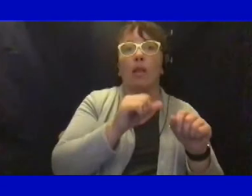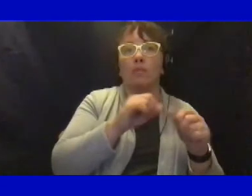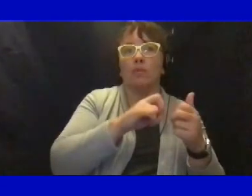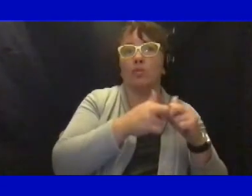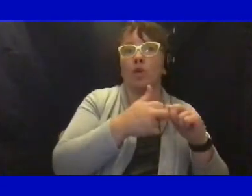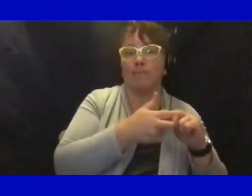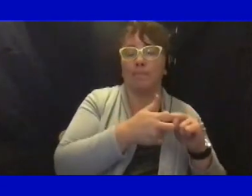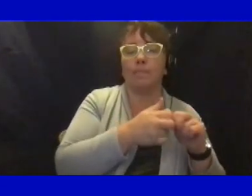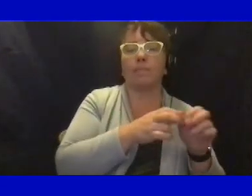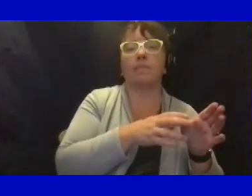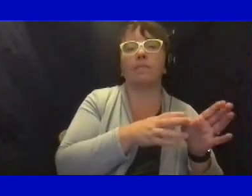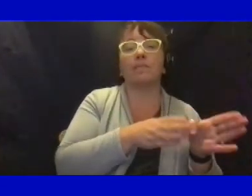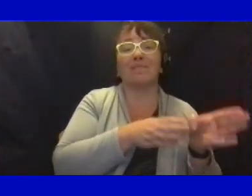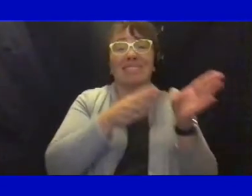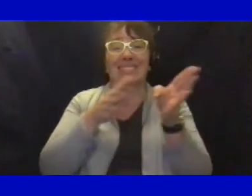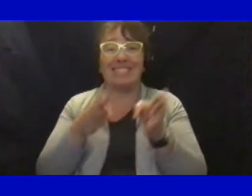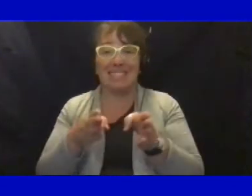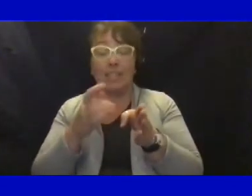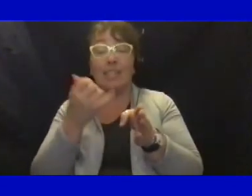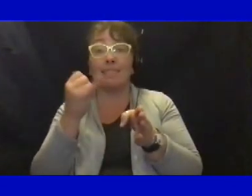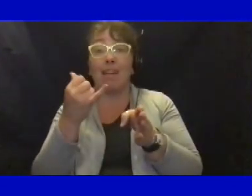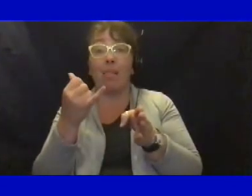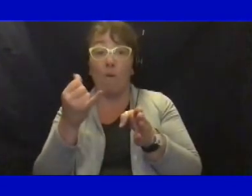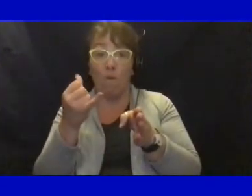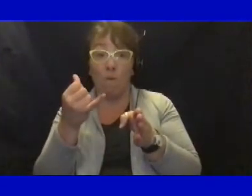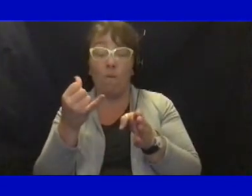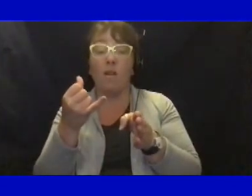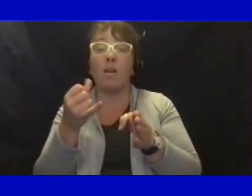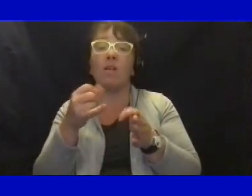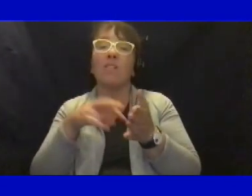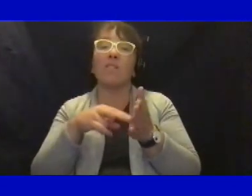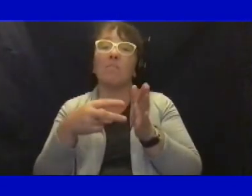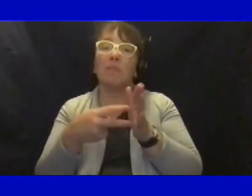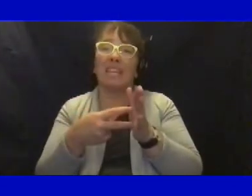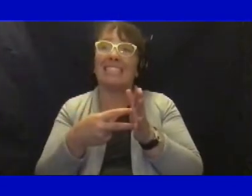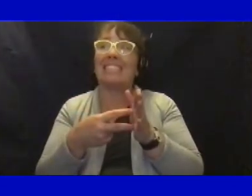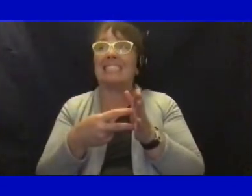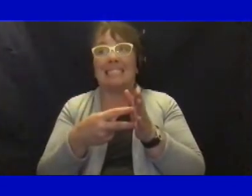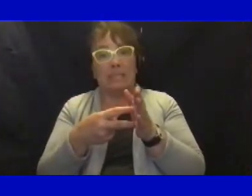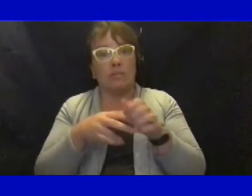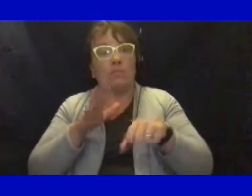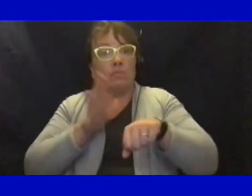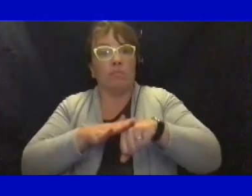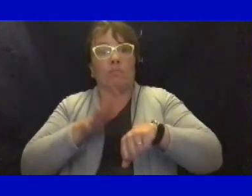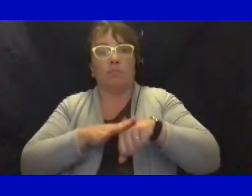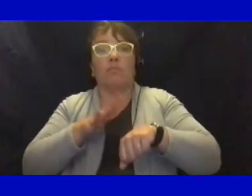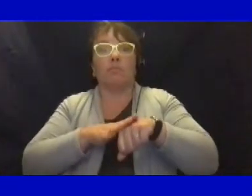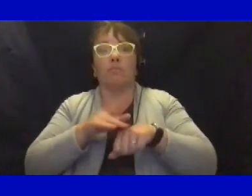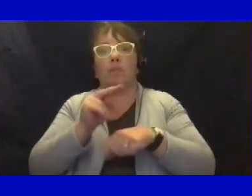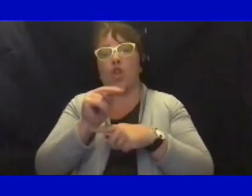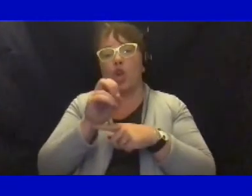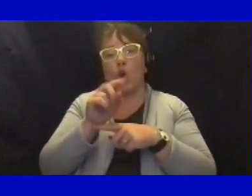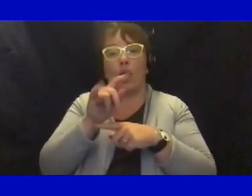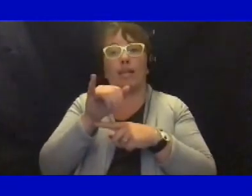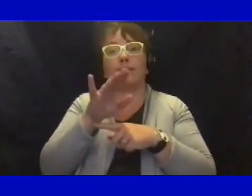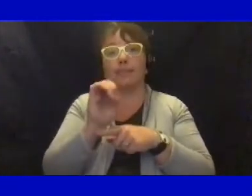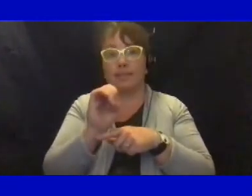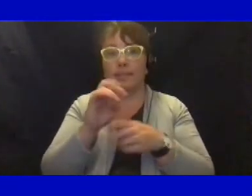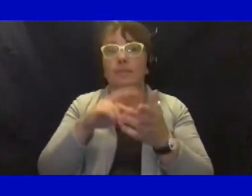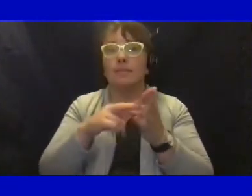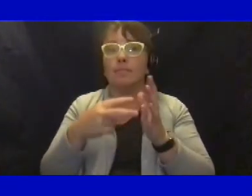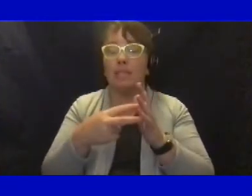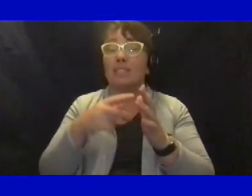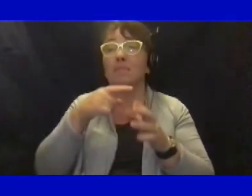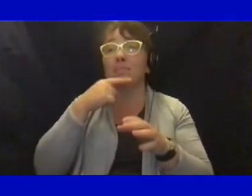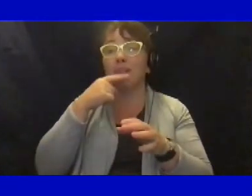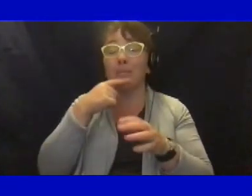An evacuation warning, it's basically putting everyone on notice. There's something going on, and public safety agencies have determined that